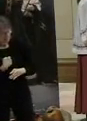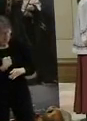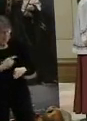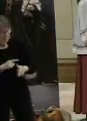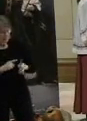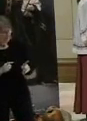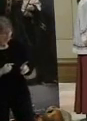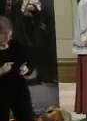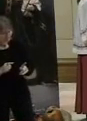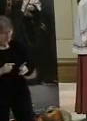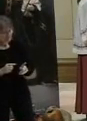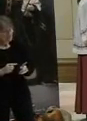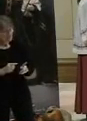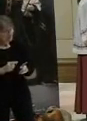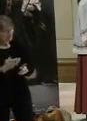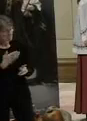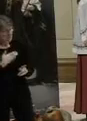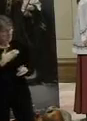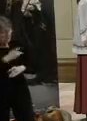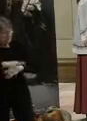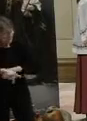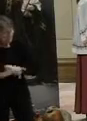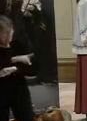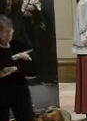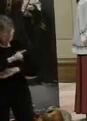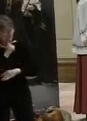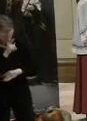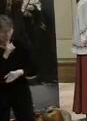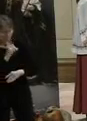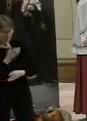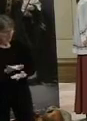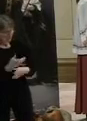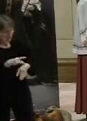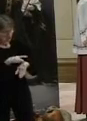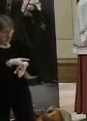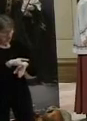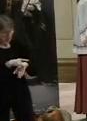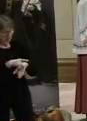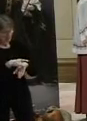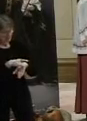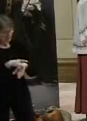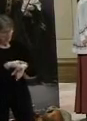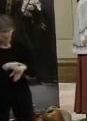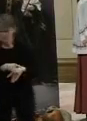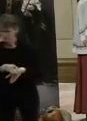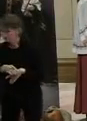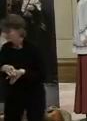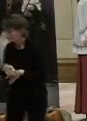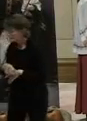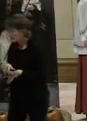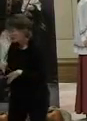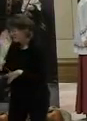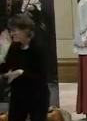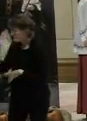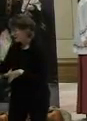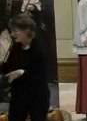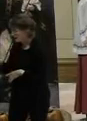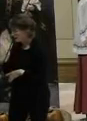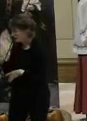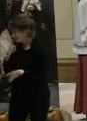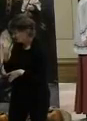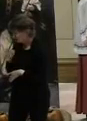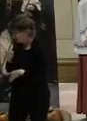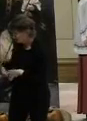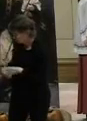But as it is, my kingdom is not here." So Pilate said to him, "Then you are